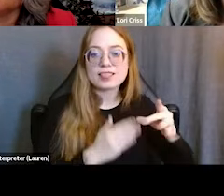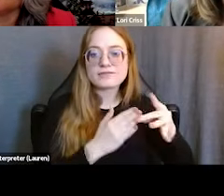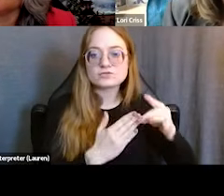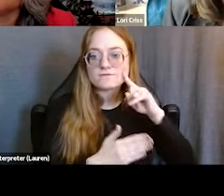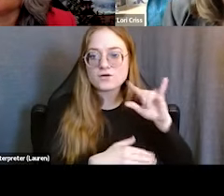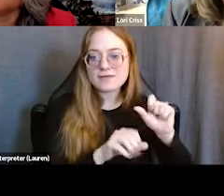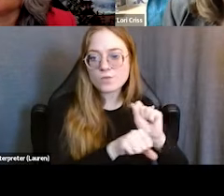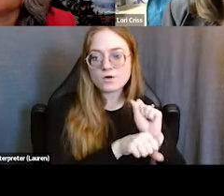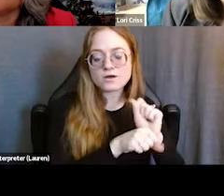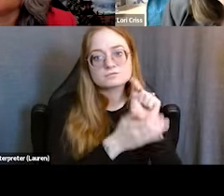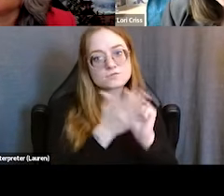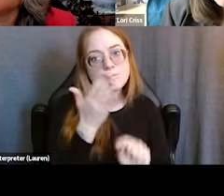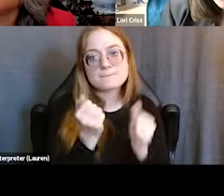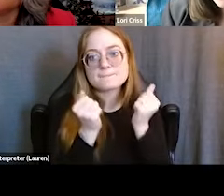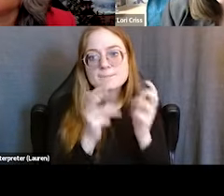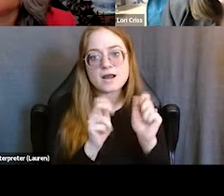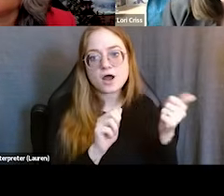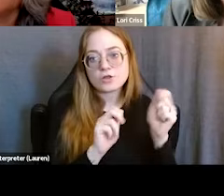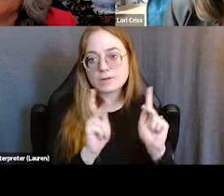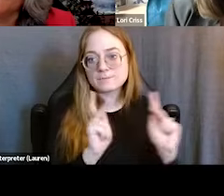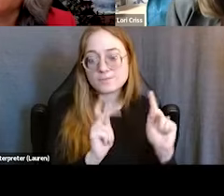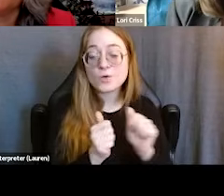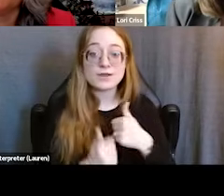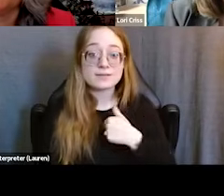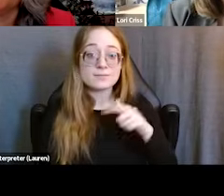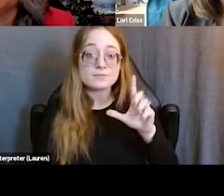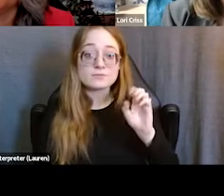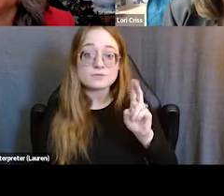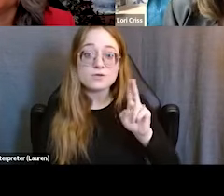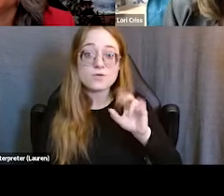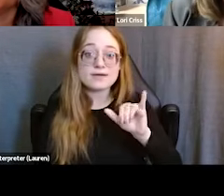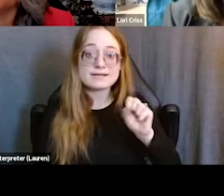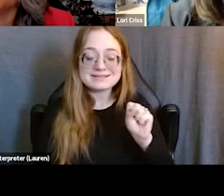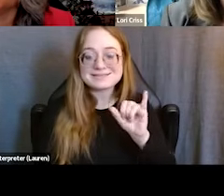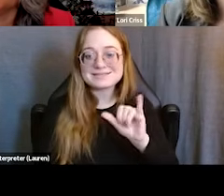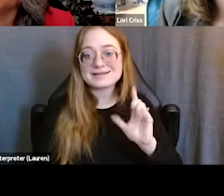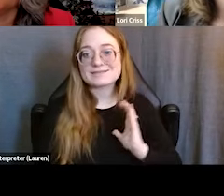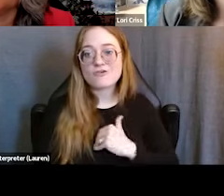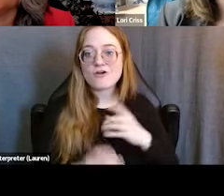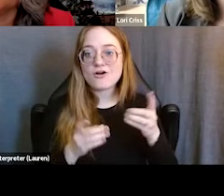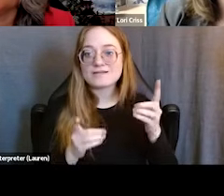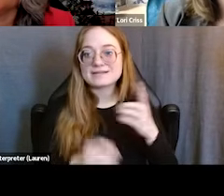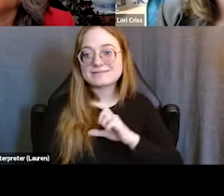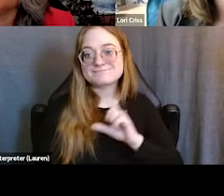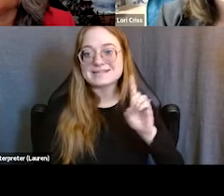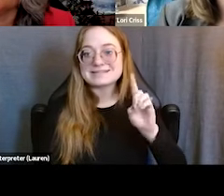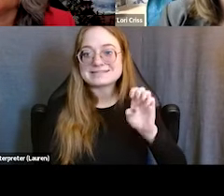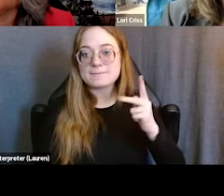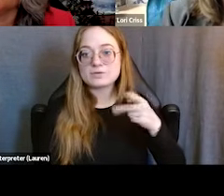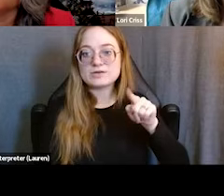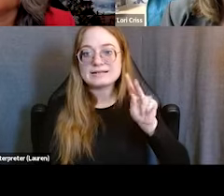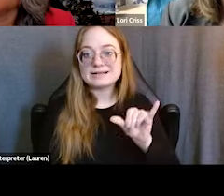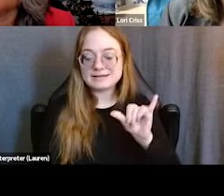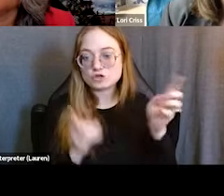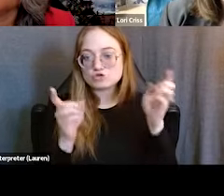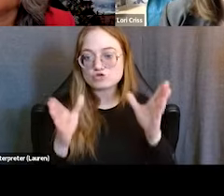so many others. With me today is Lois Hostetler. She's our Deputy Director for Community Treatment Services, which is connected to that